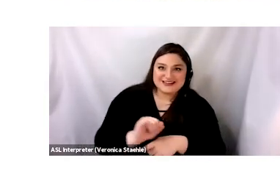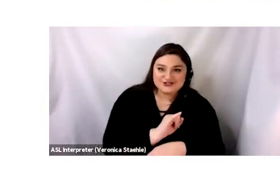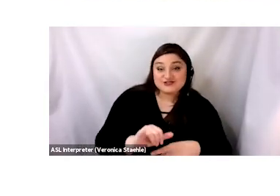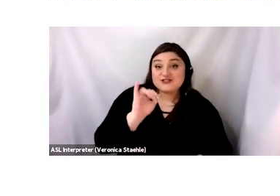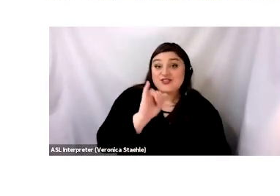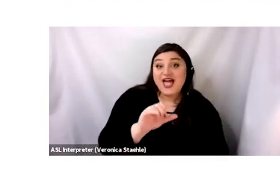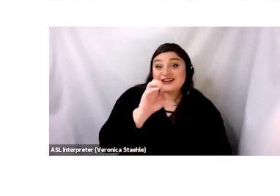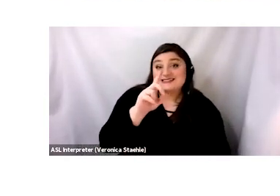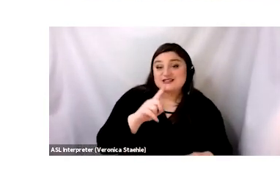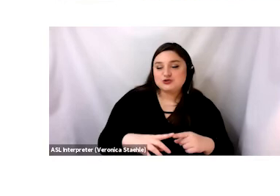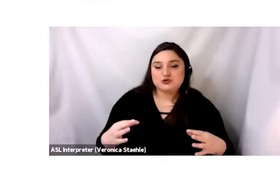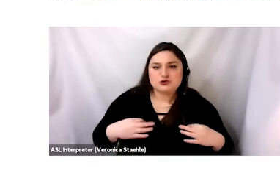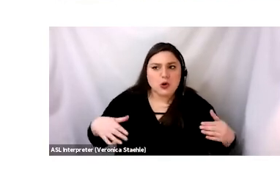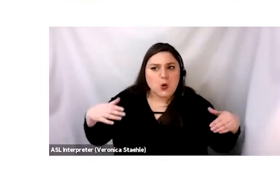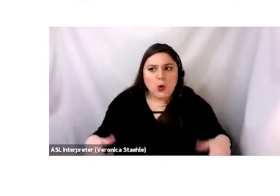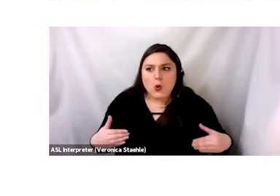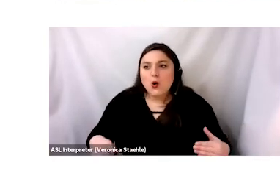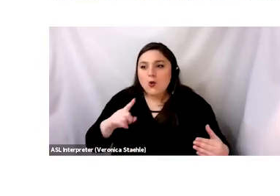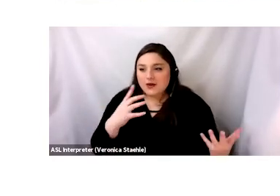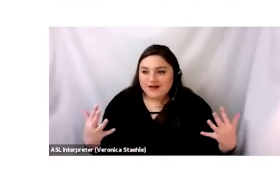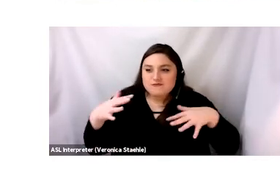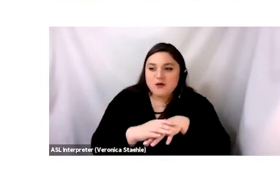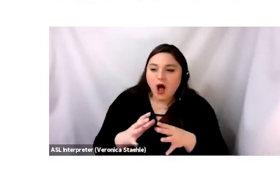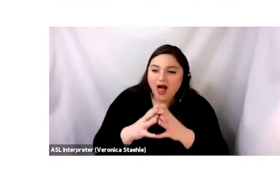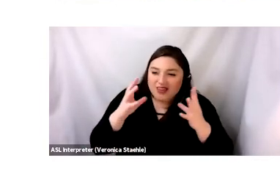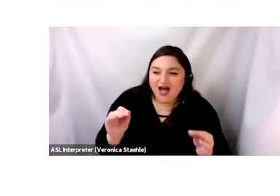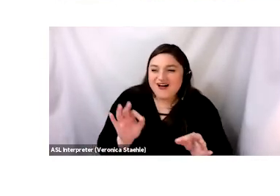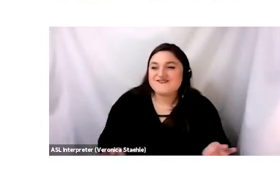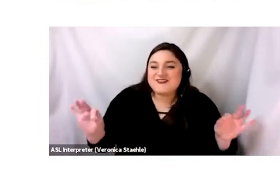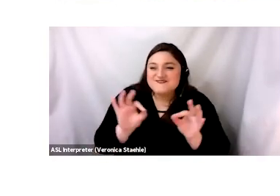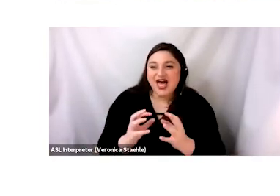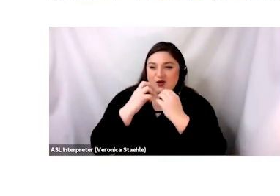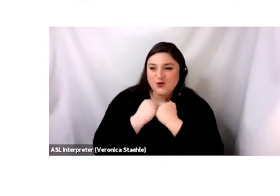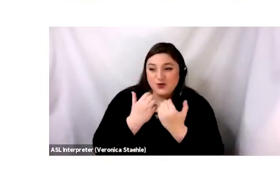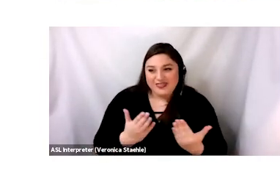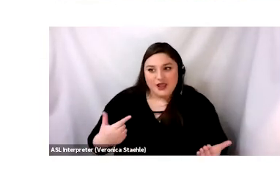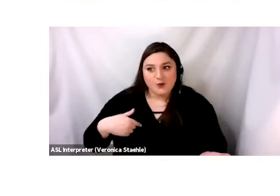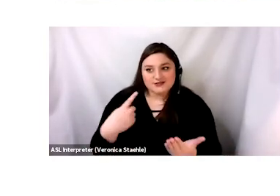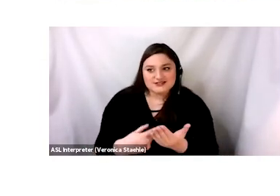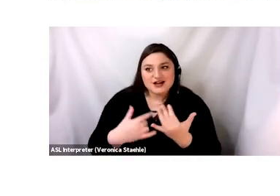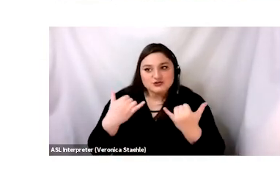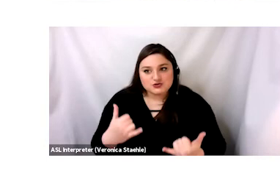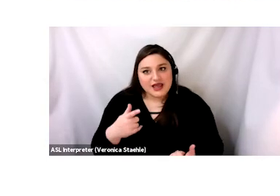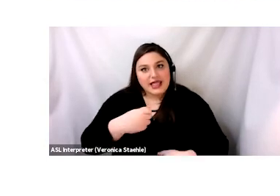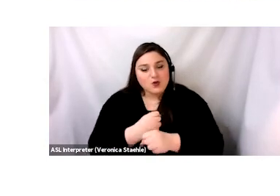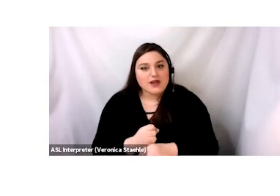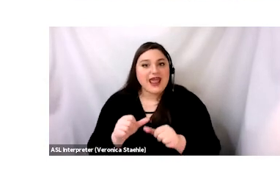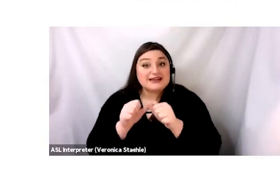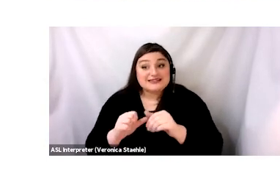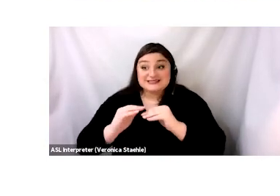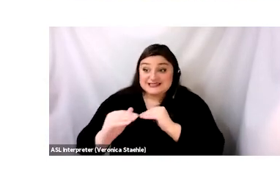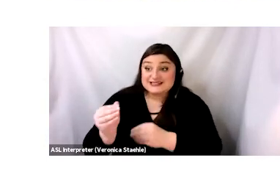is sort of bringing together a lot of the things that we've mentioned today through creating sustainably made t-shirts through